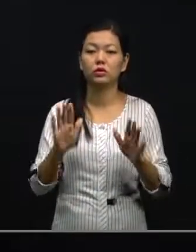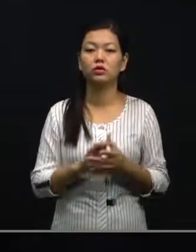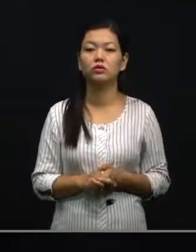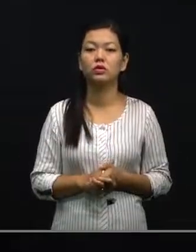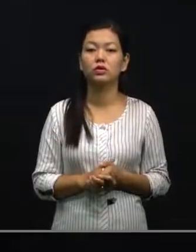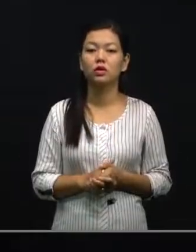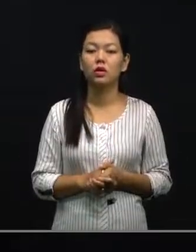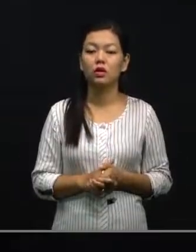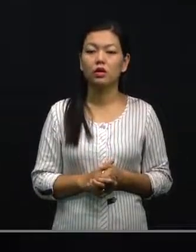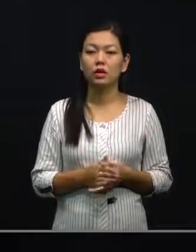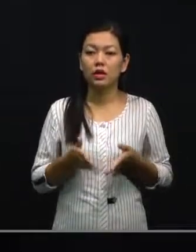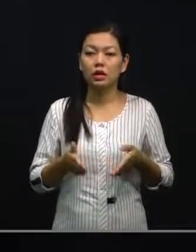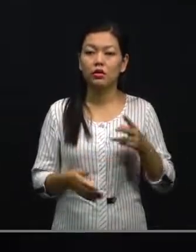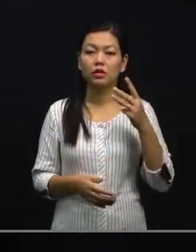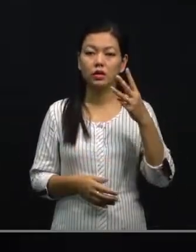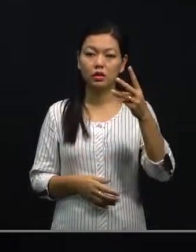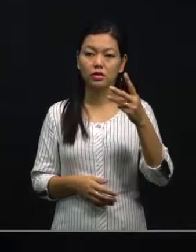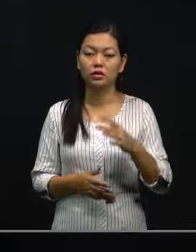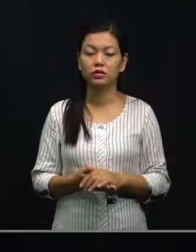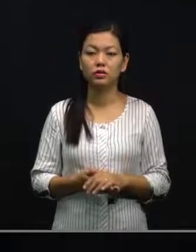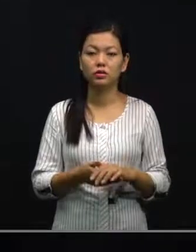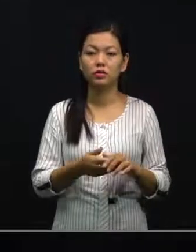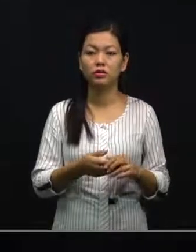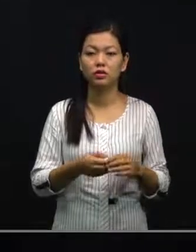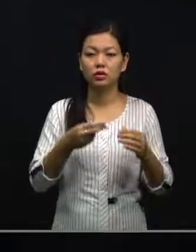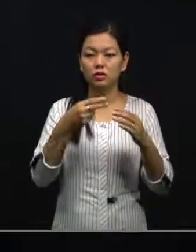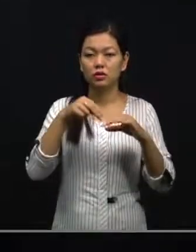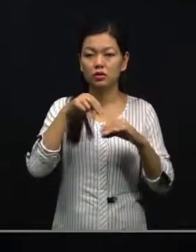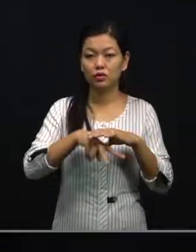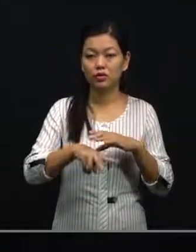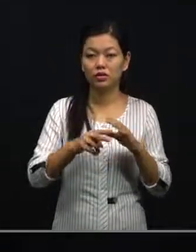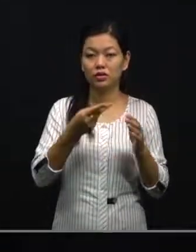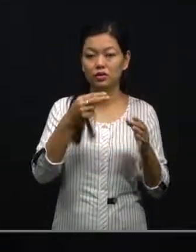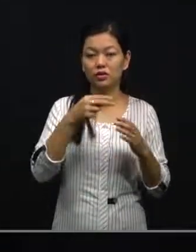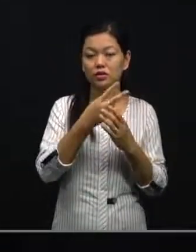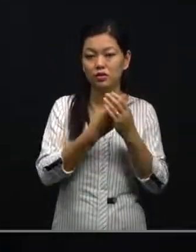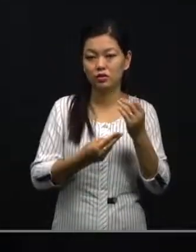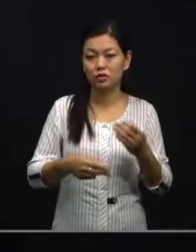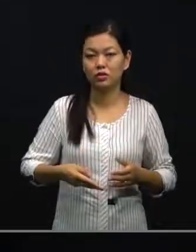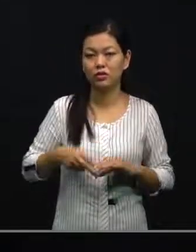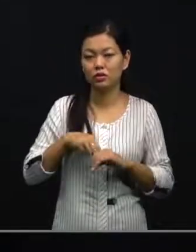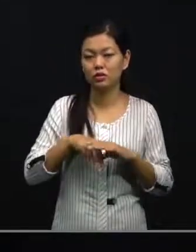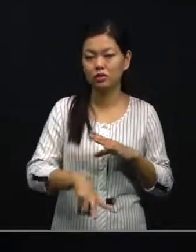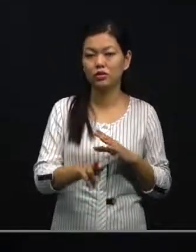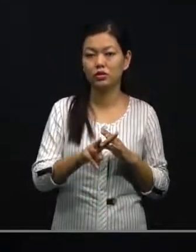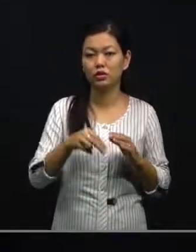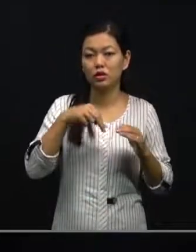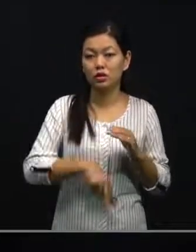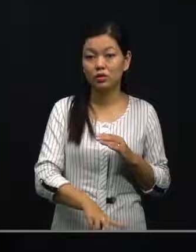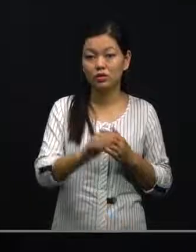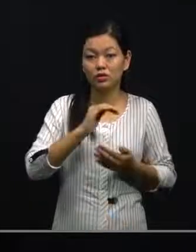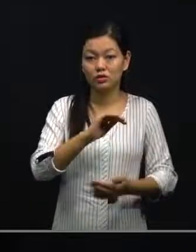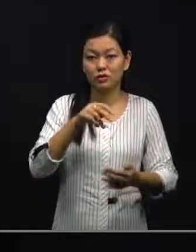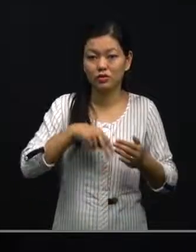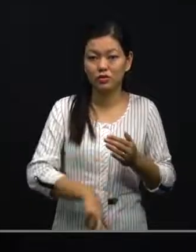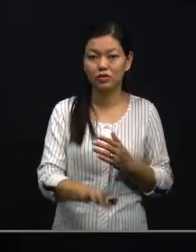The twins are nameless in this novel, but they were known as Stars and Stripes. Why? Because they were being disciplined. Remember,